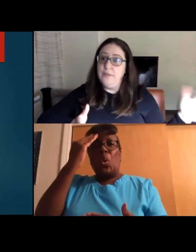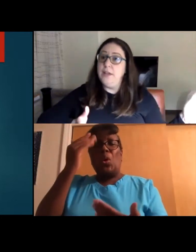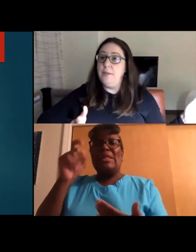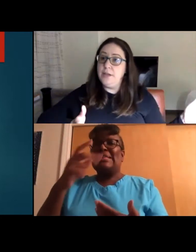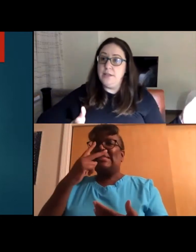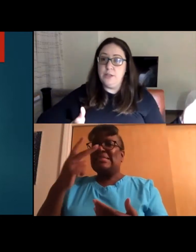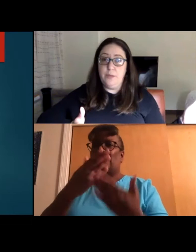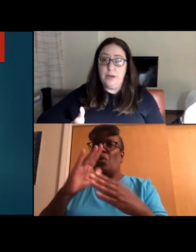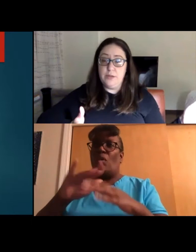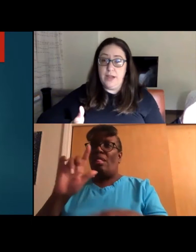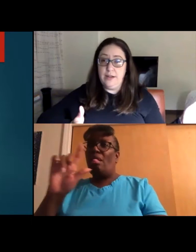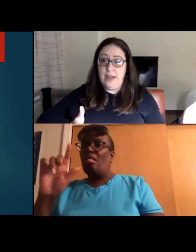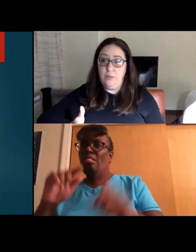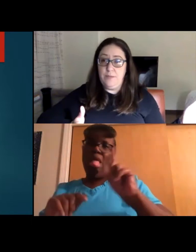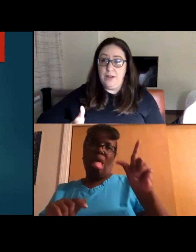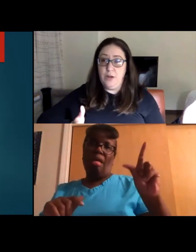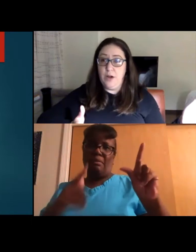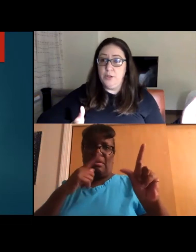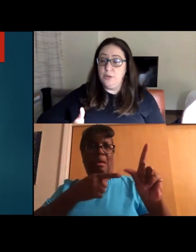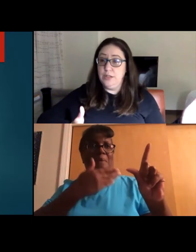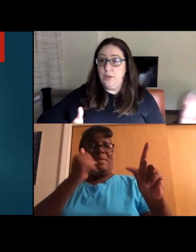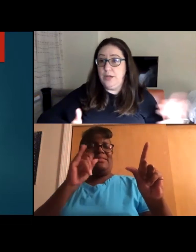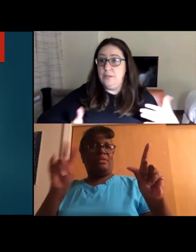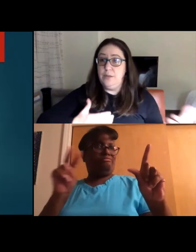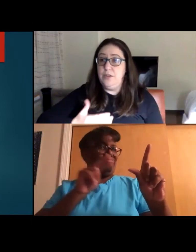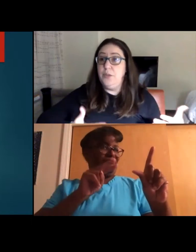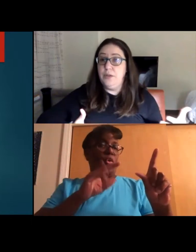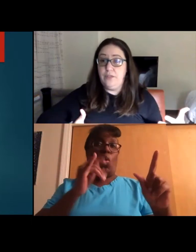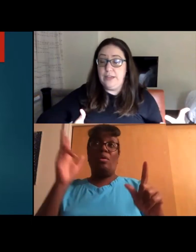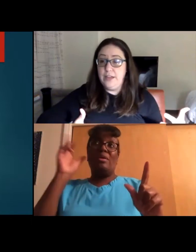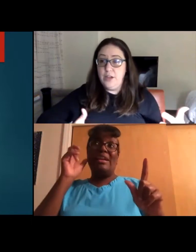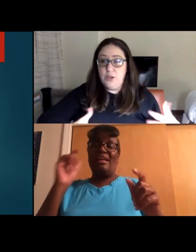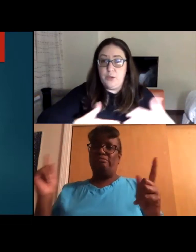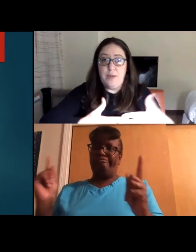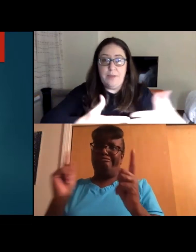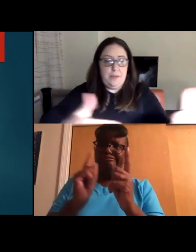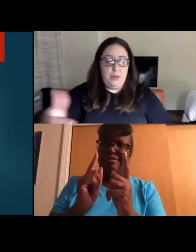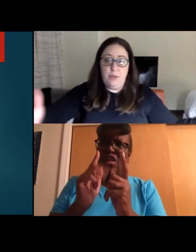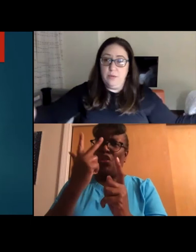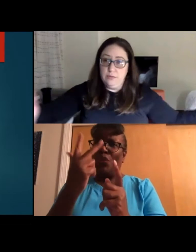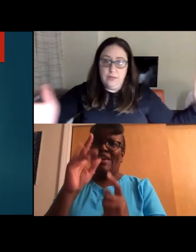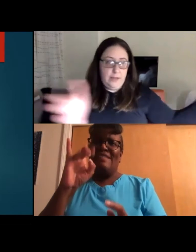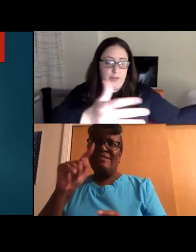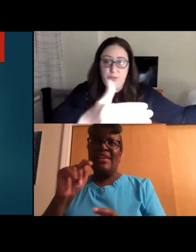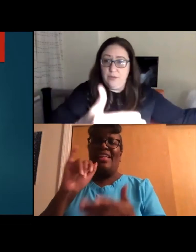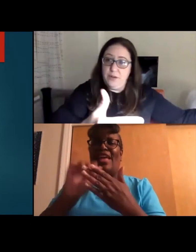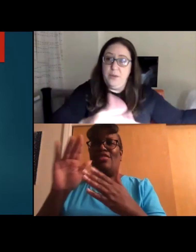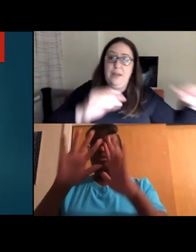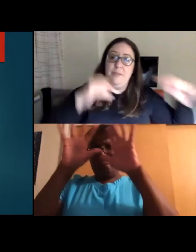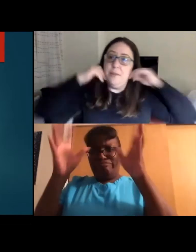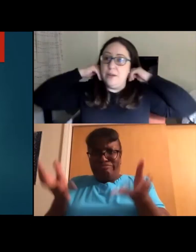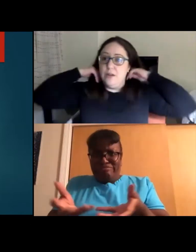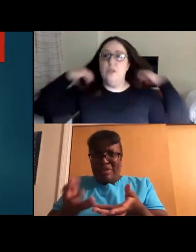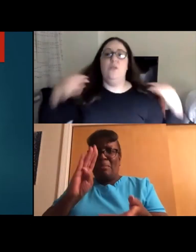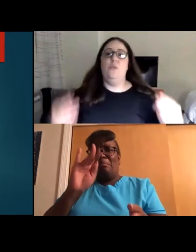left side because that's their better side. And we may know auditorily we need to be within 3 feet. So that might be their bubble. Left and 3 feet away